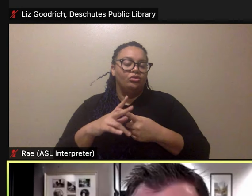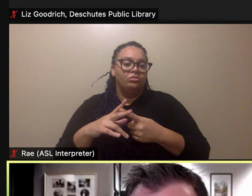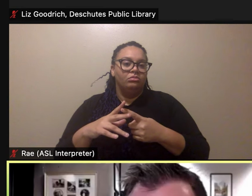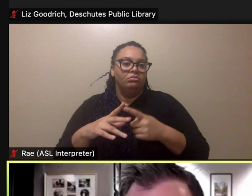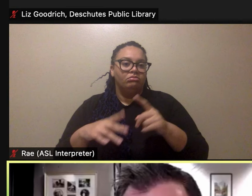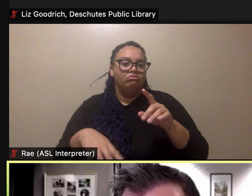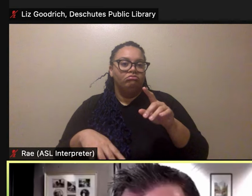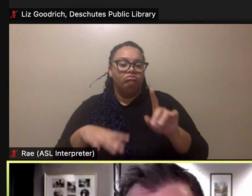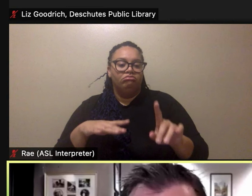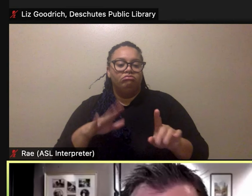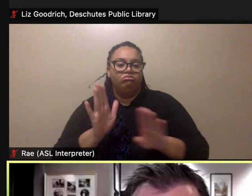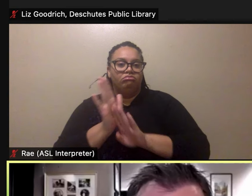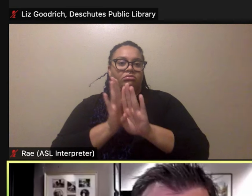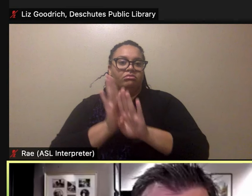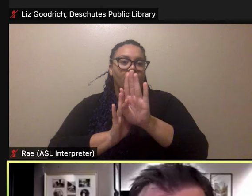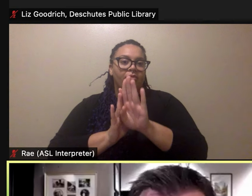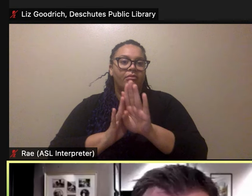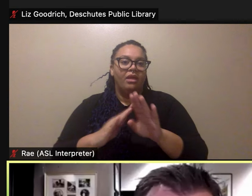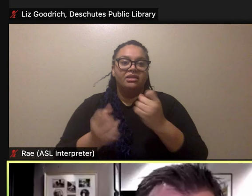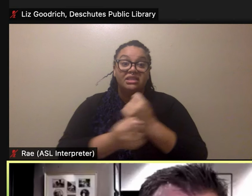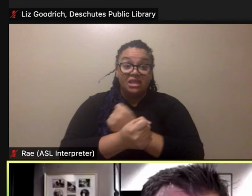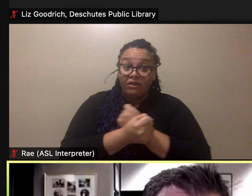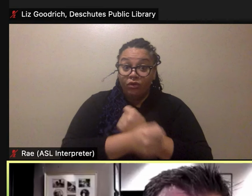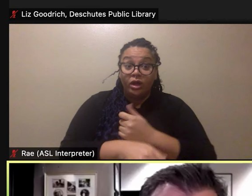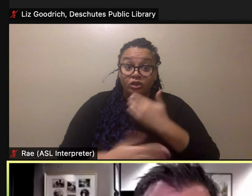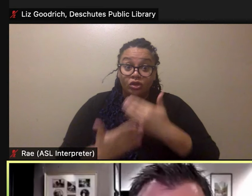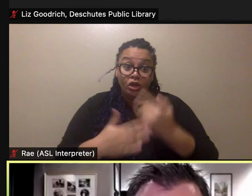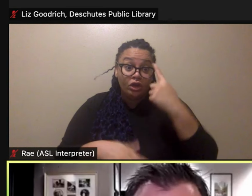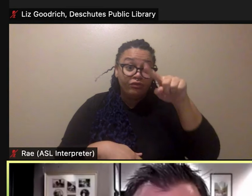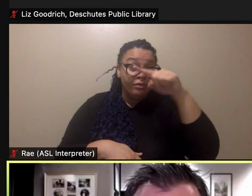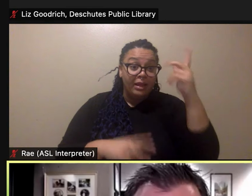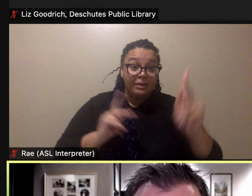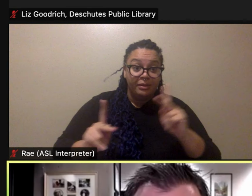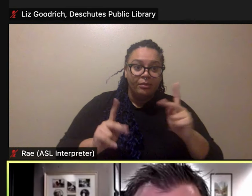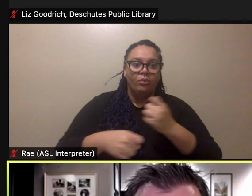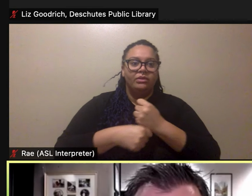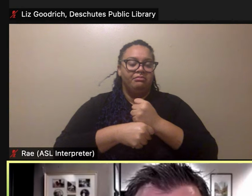was something that was good for Black people, that they were meant to be slaves and this was good for them.